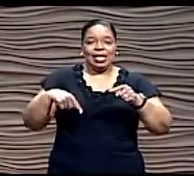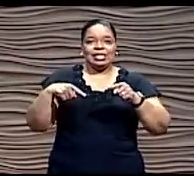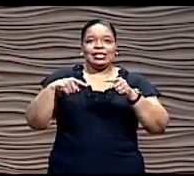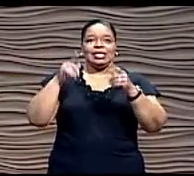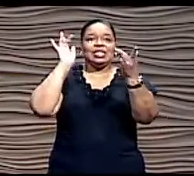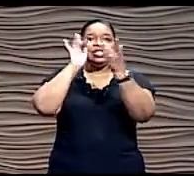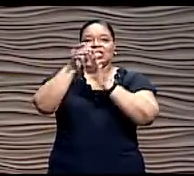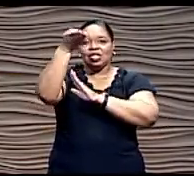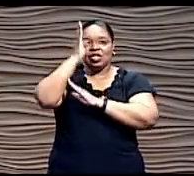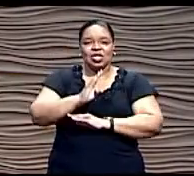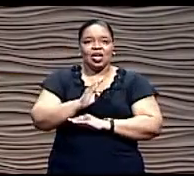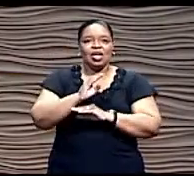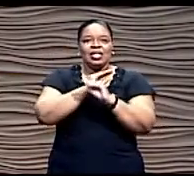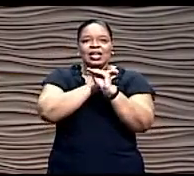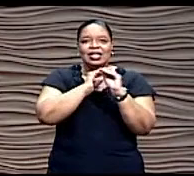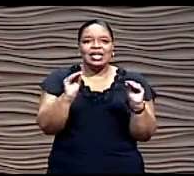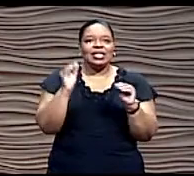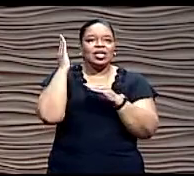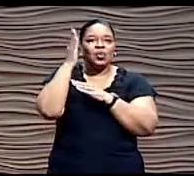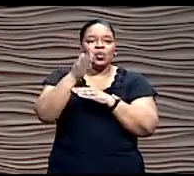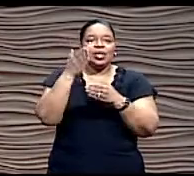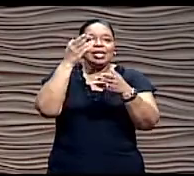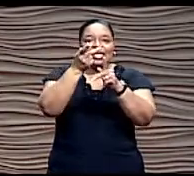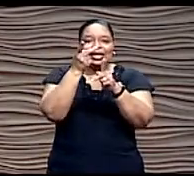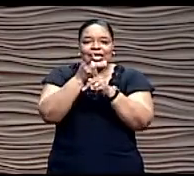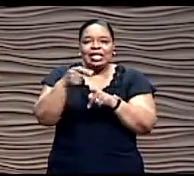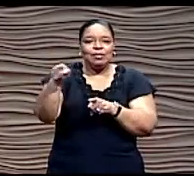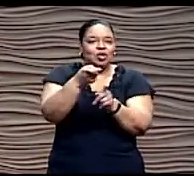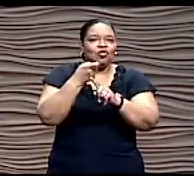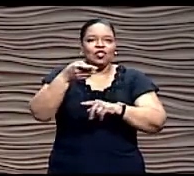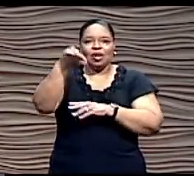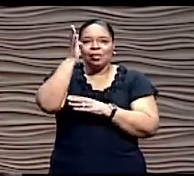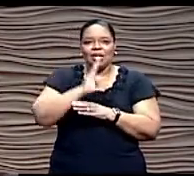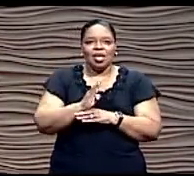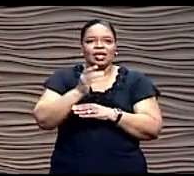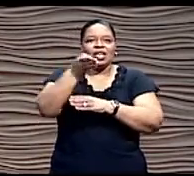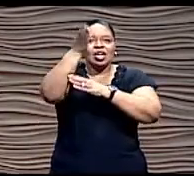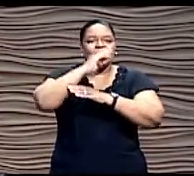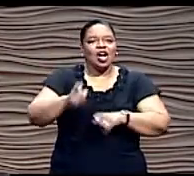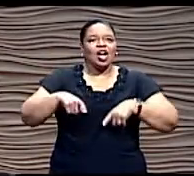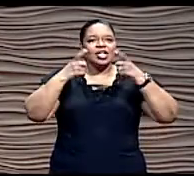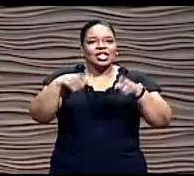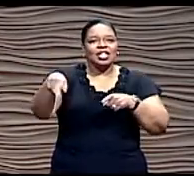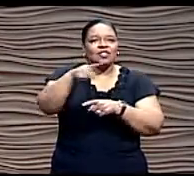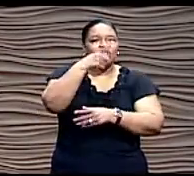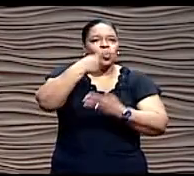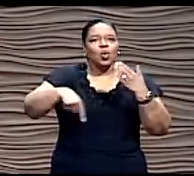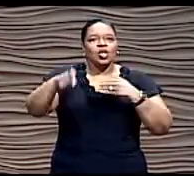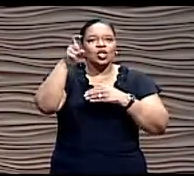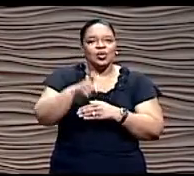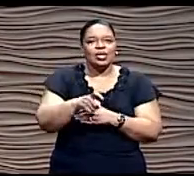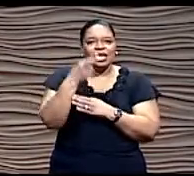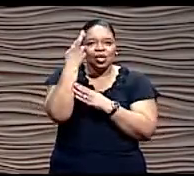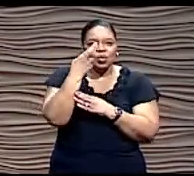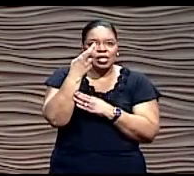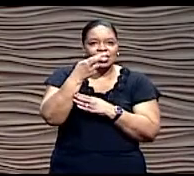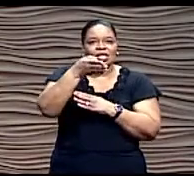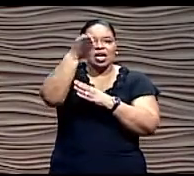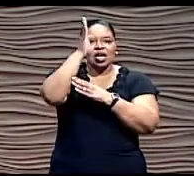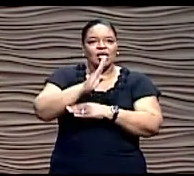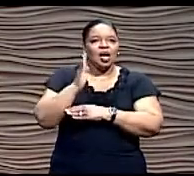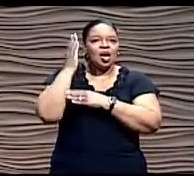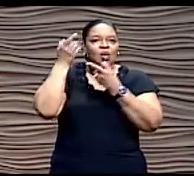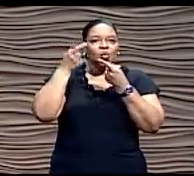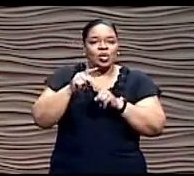disorientation causes him to lose orientation for your life. God gives you what you need because God, when